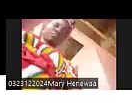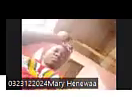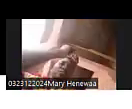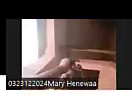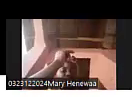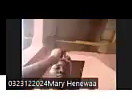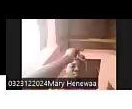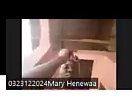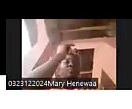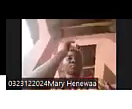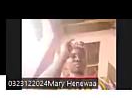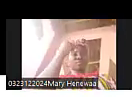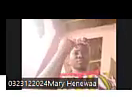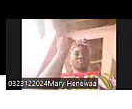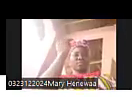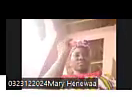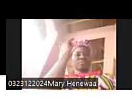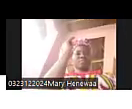Then